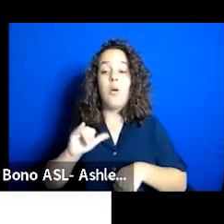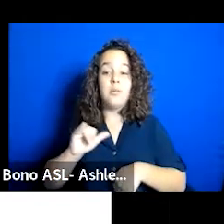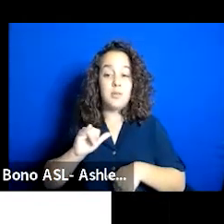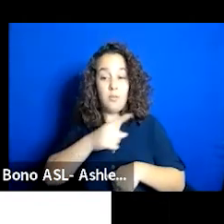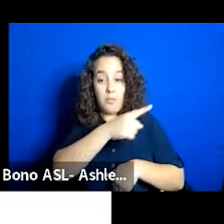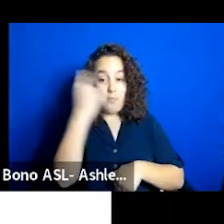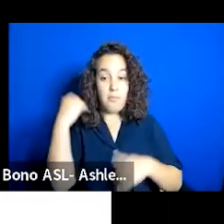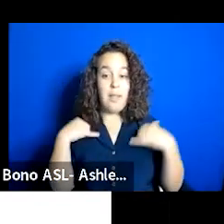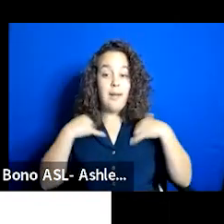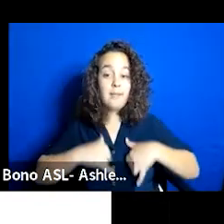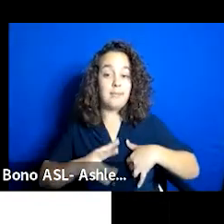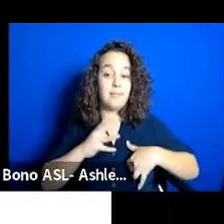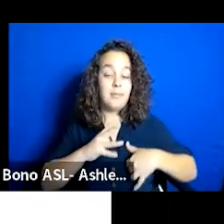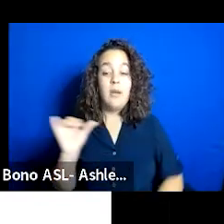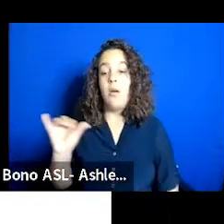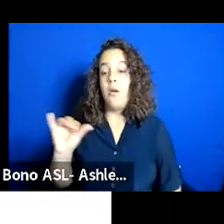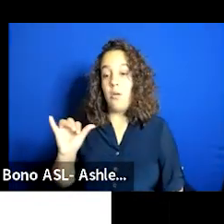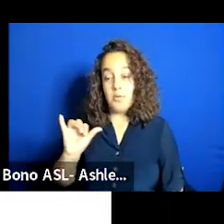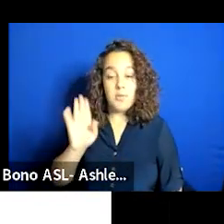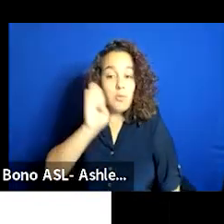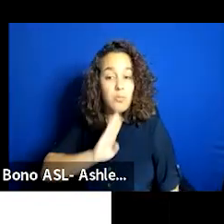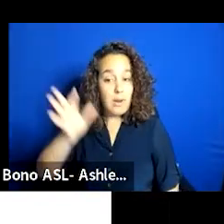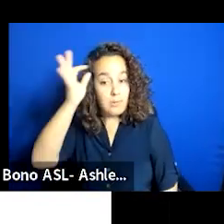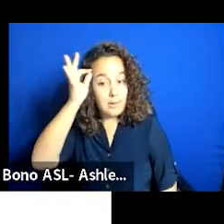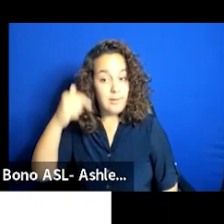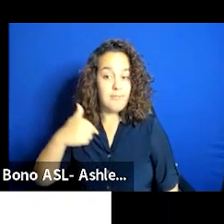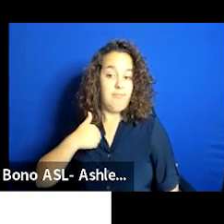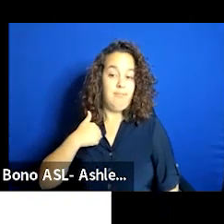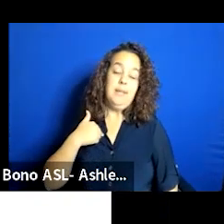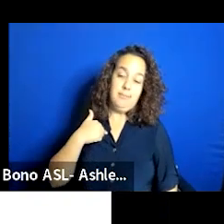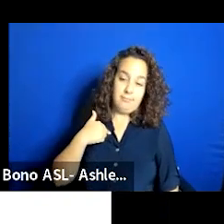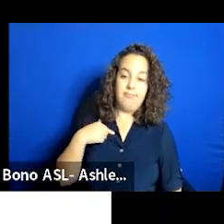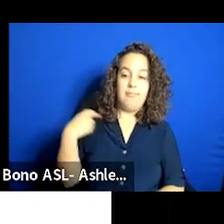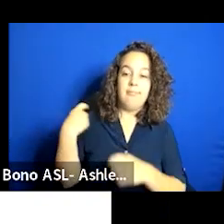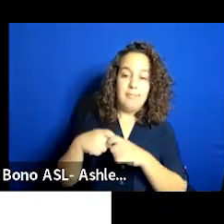I have brown hair. I am Latina, and I